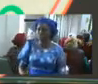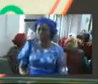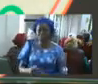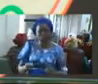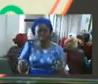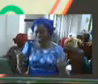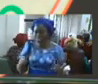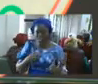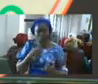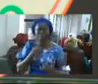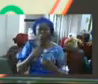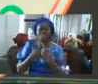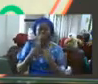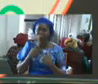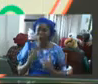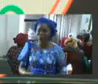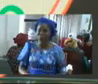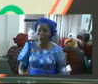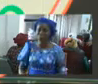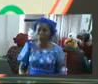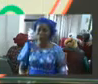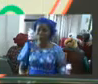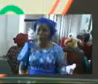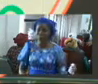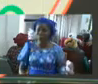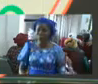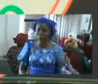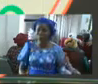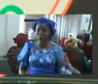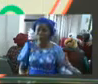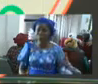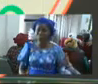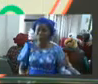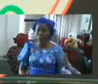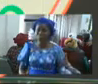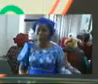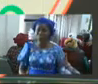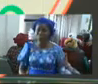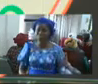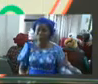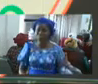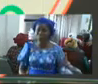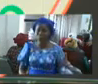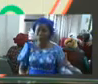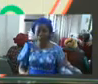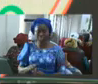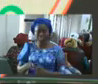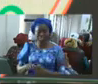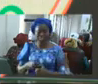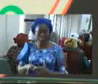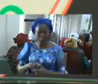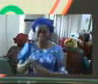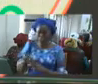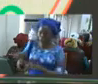from inside? And God said, well, take a look at the thing you threw away.